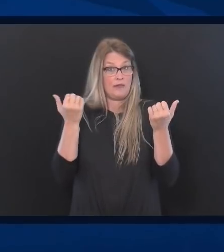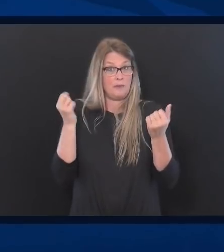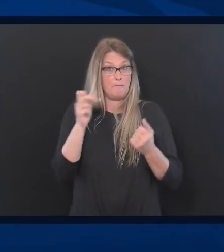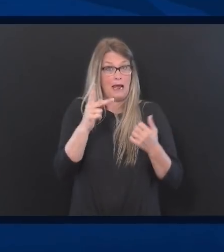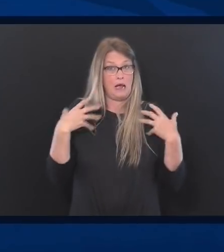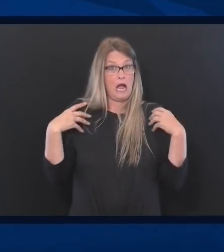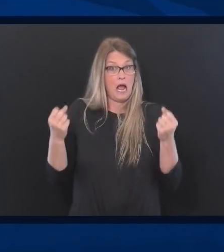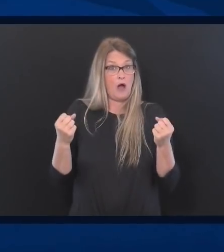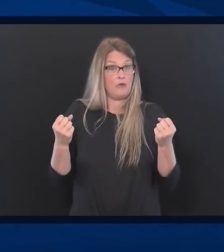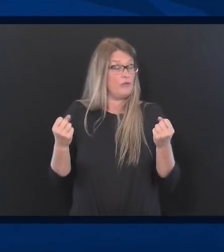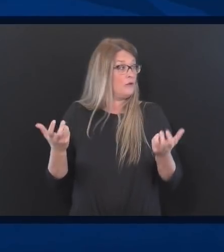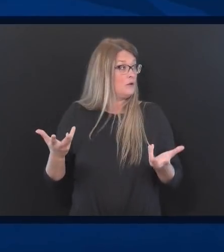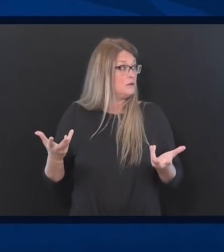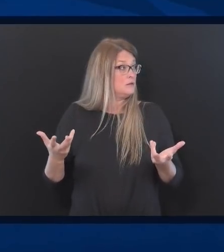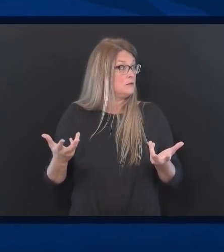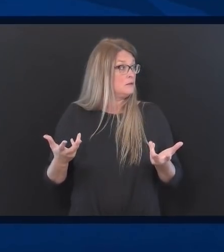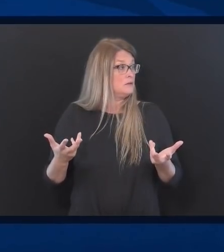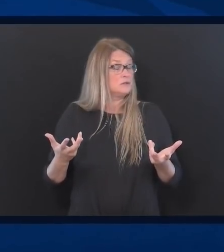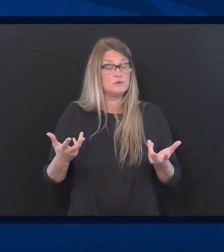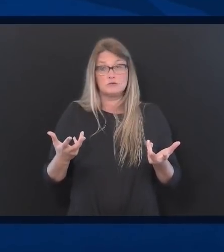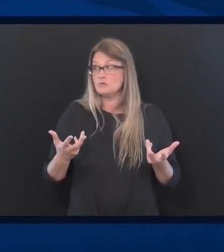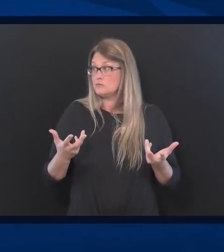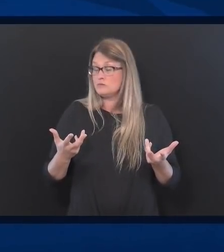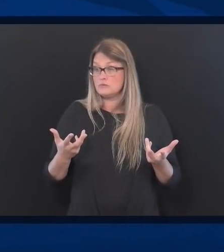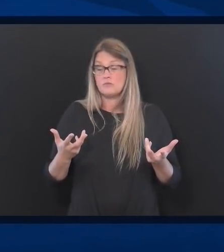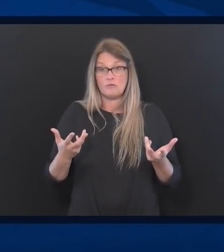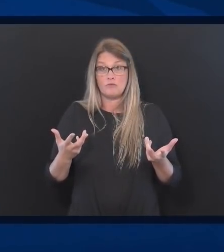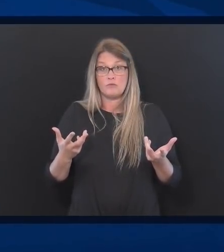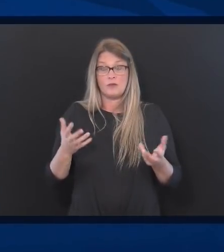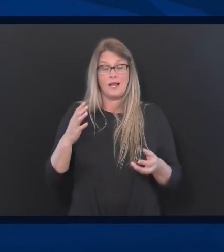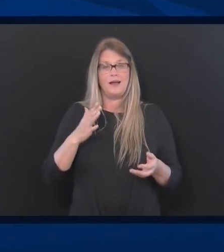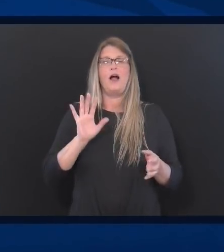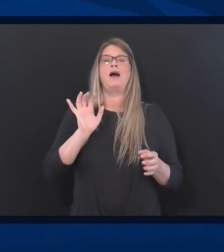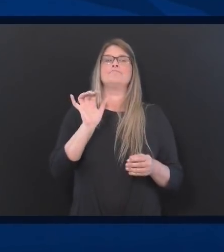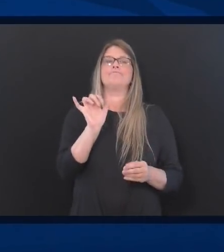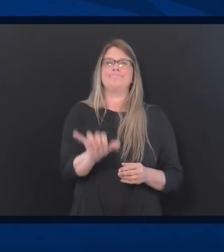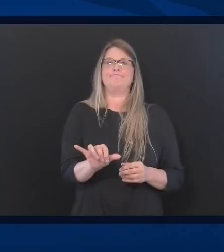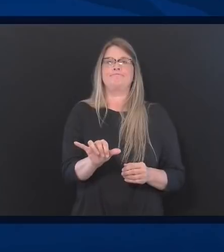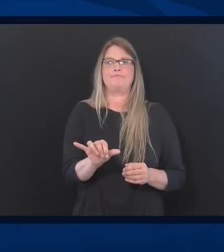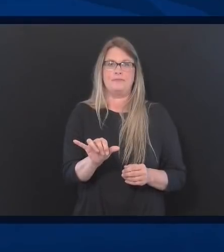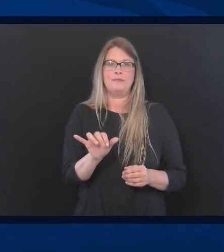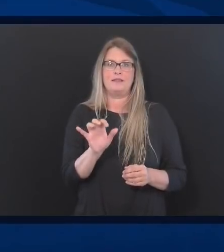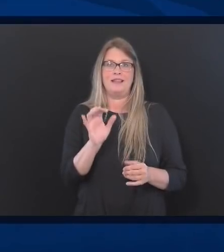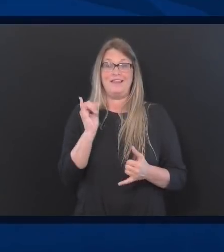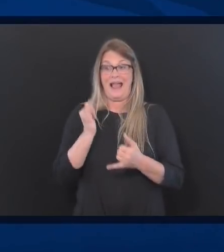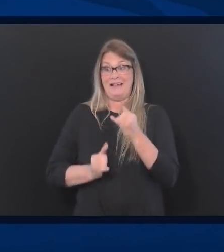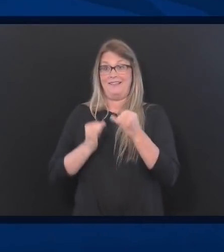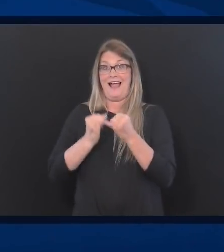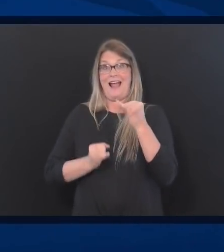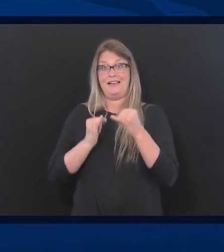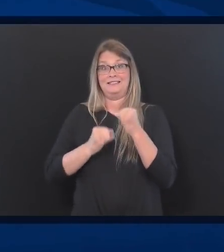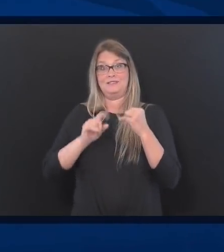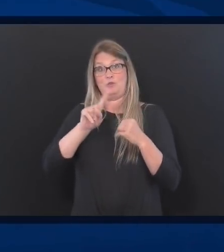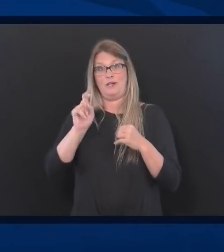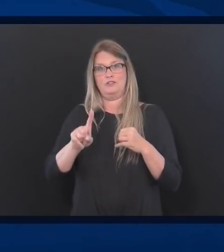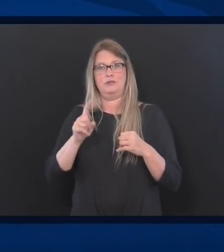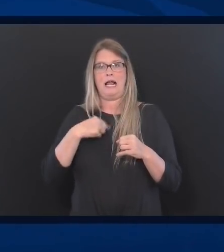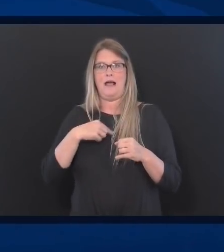Okay, the last half of the question, Mark, we're definitely going to have to go,